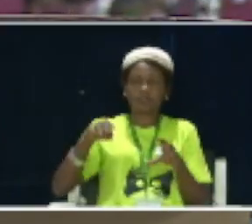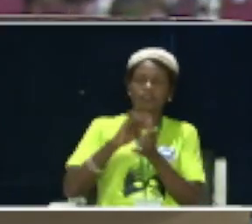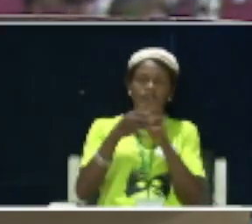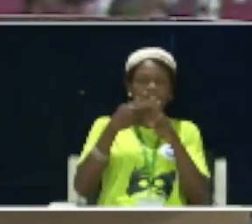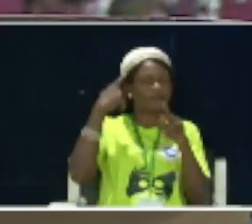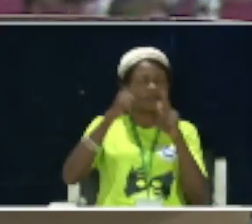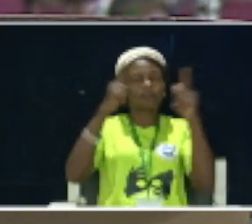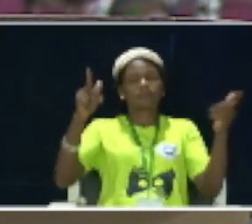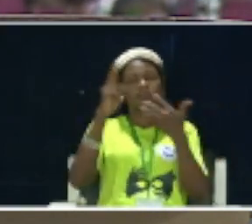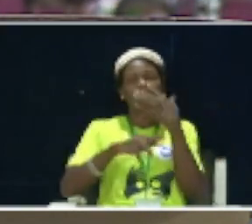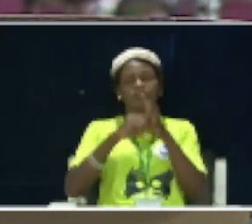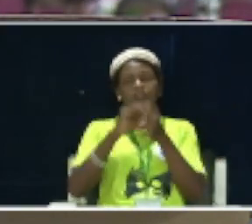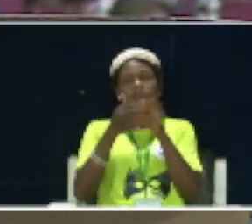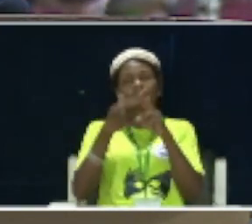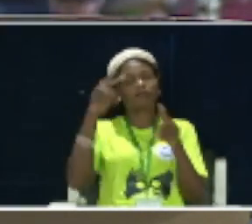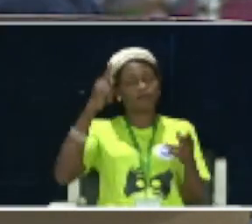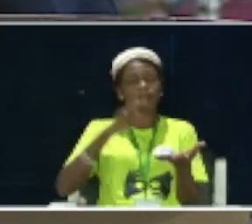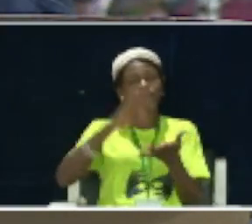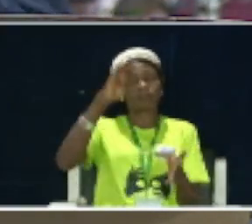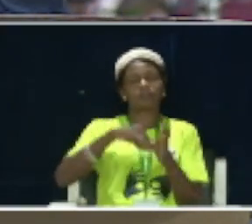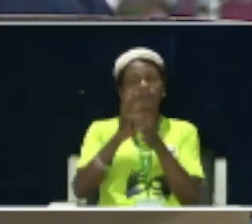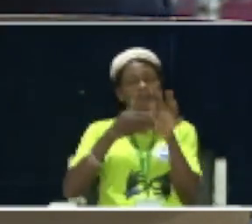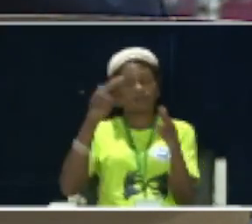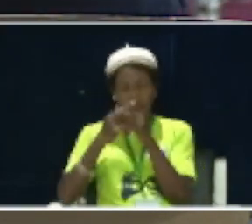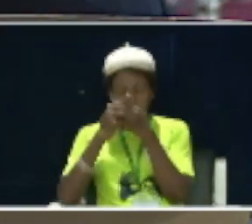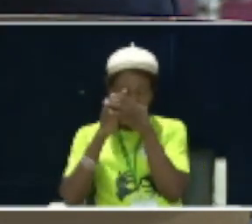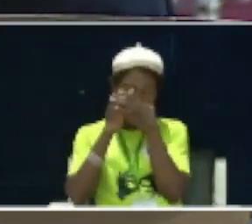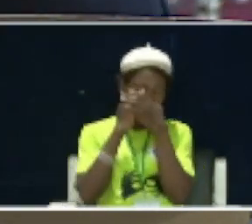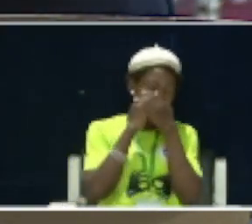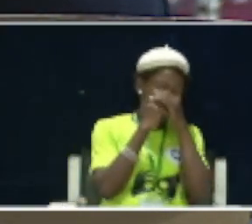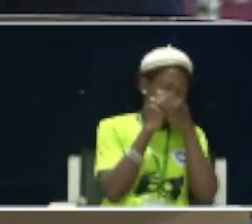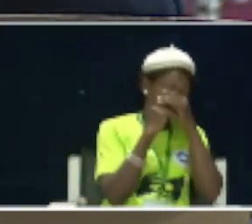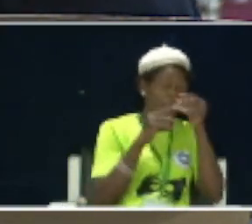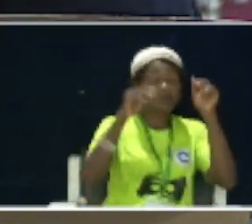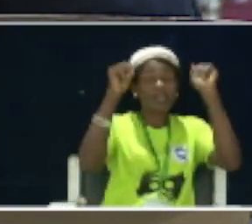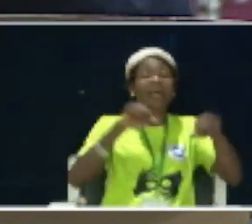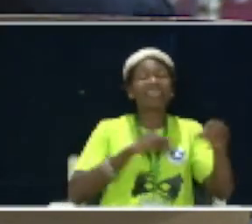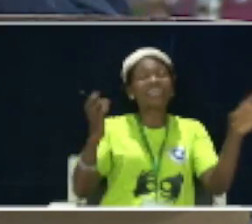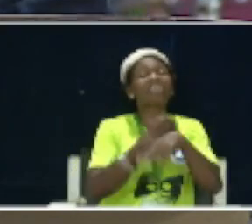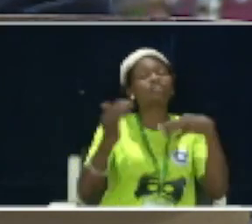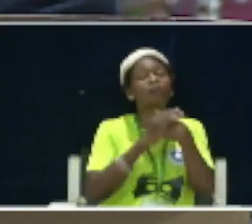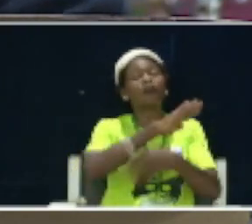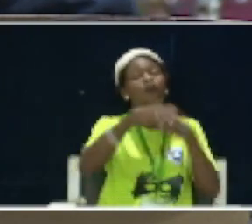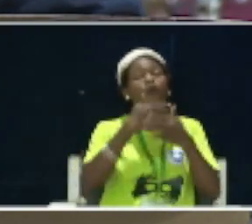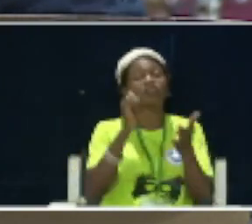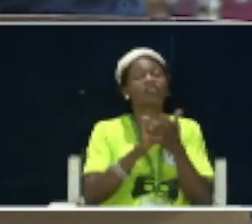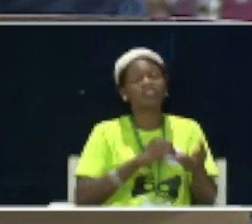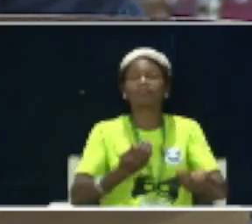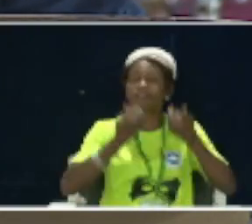greatness, and for glory. Can I get back what I have eaten?